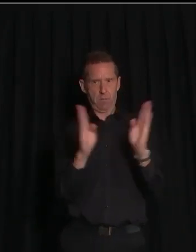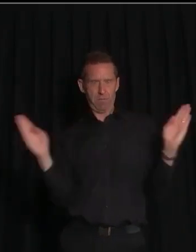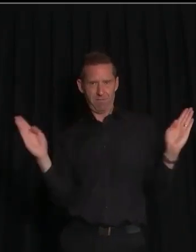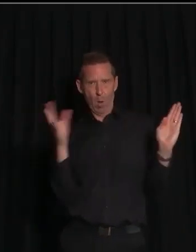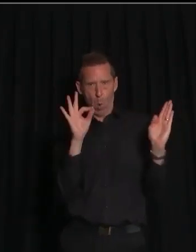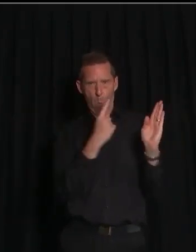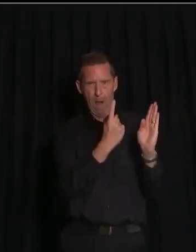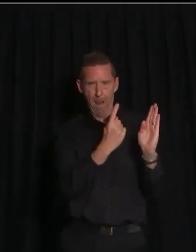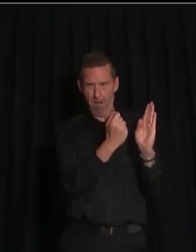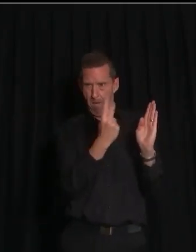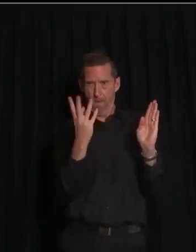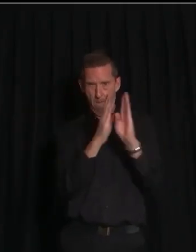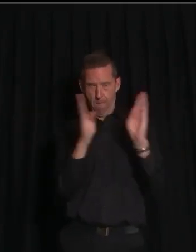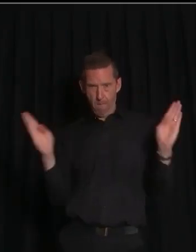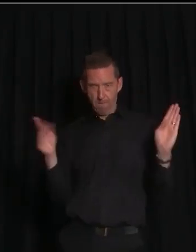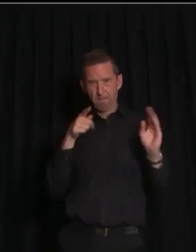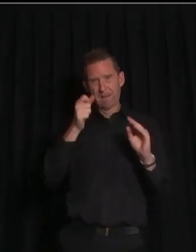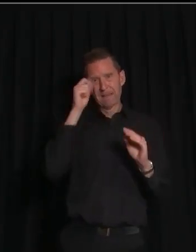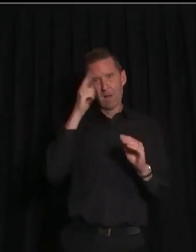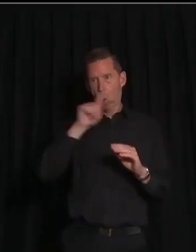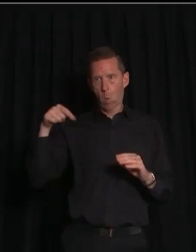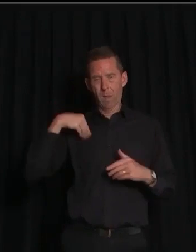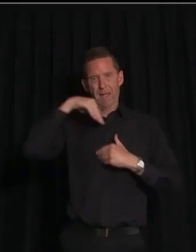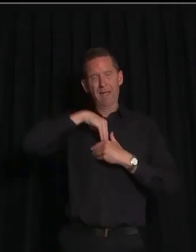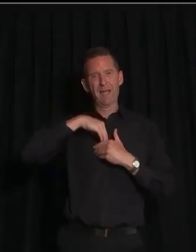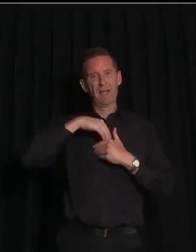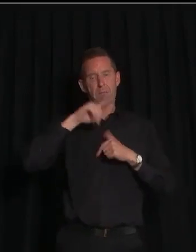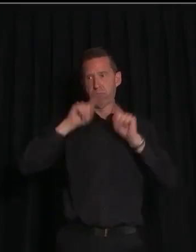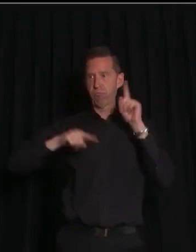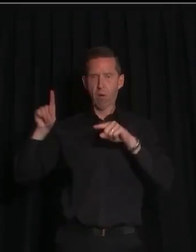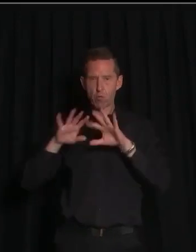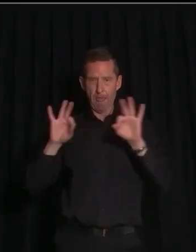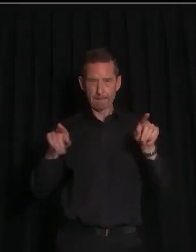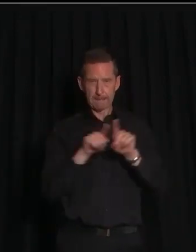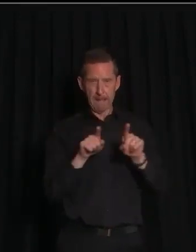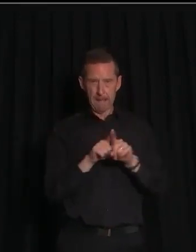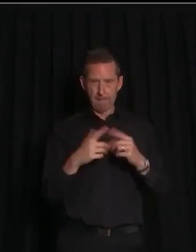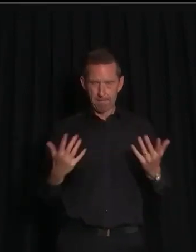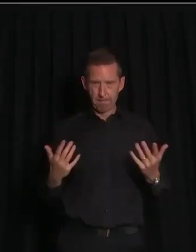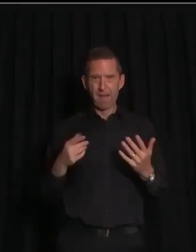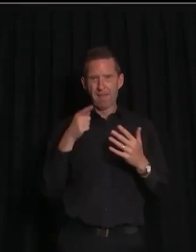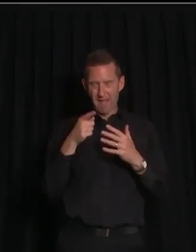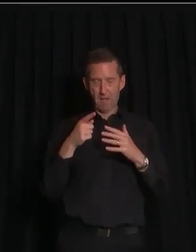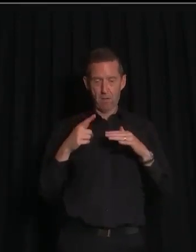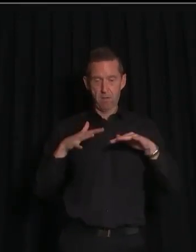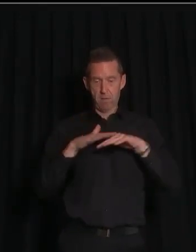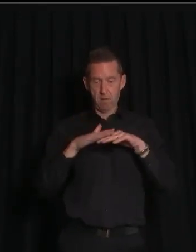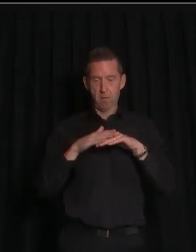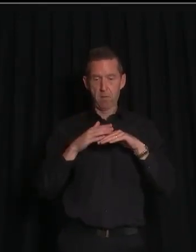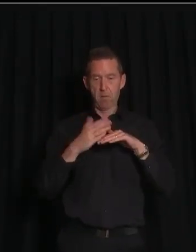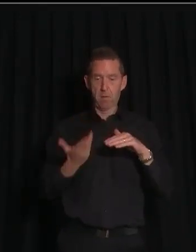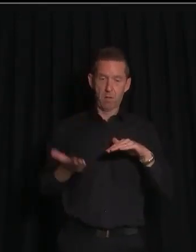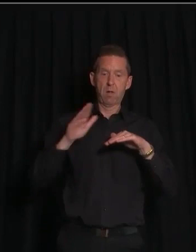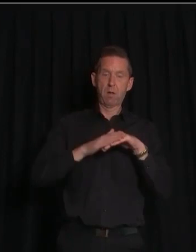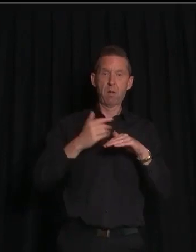diversity within disability and how diverse we are as a population, and then you intersect that with being